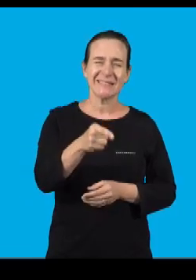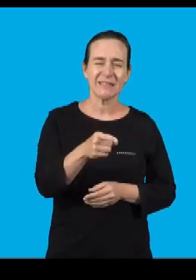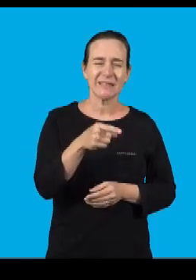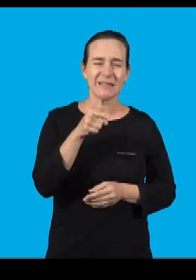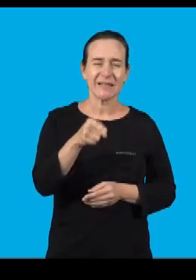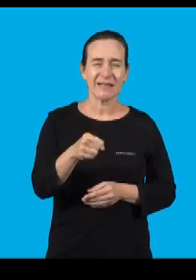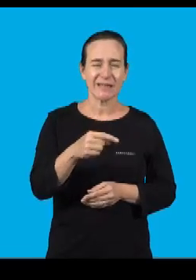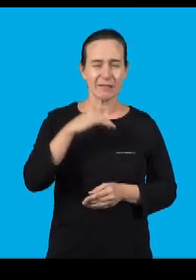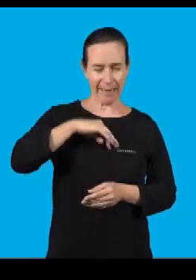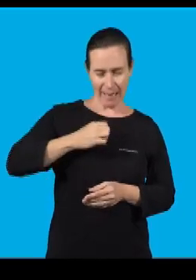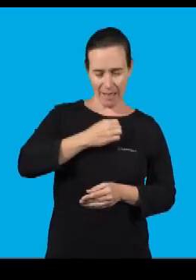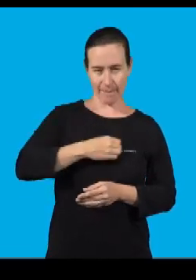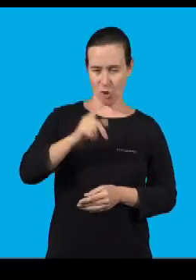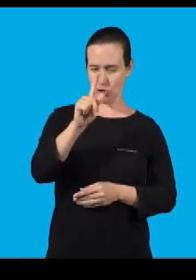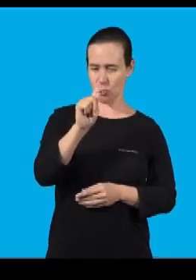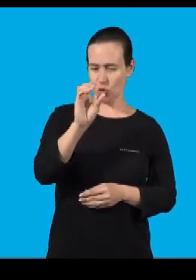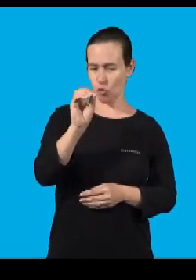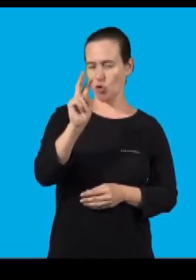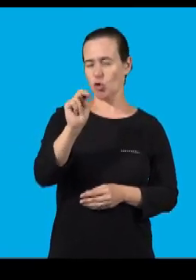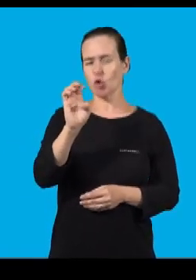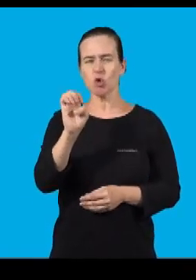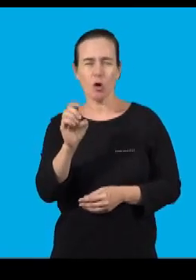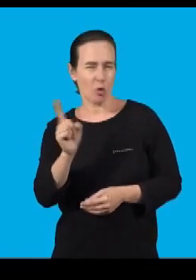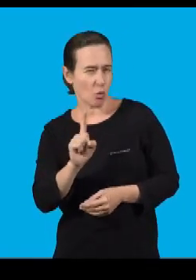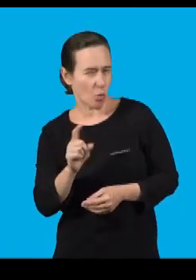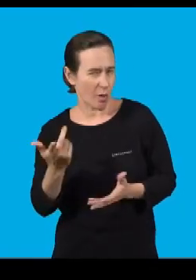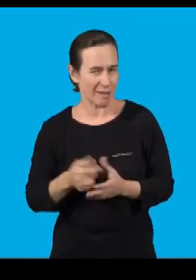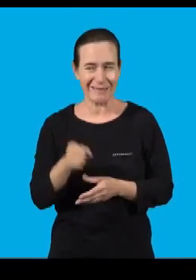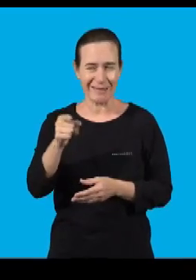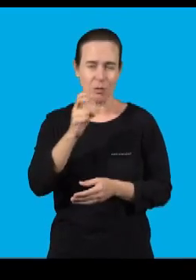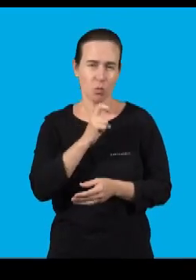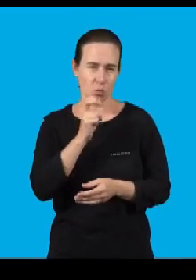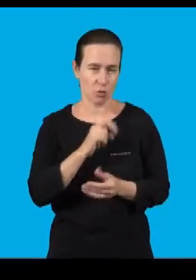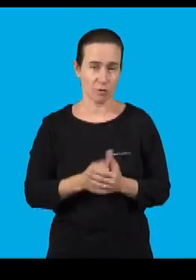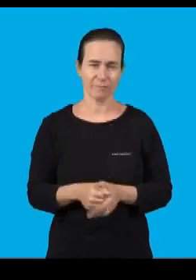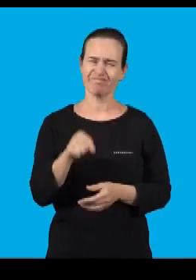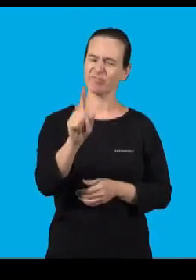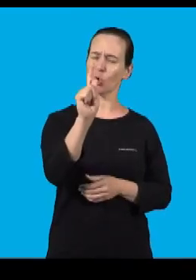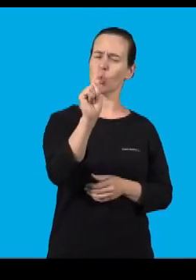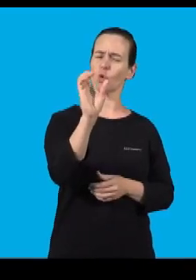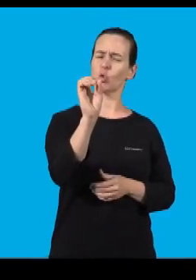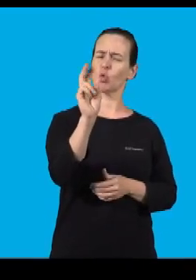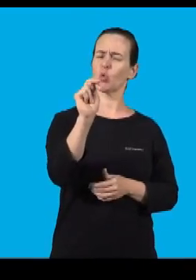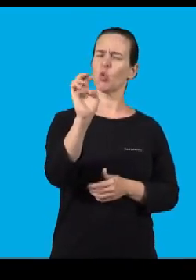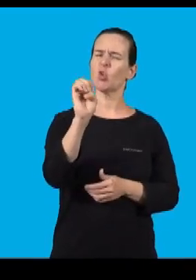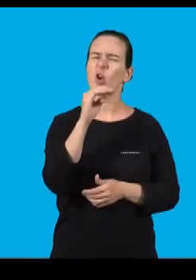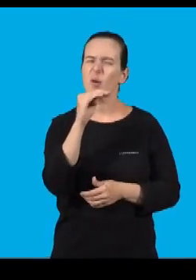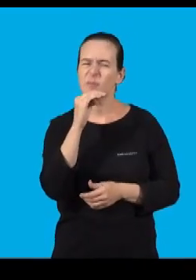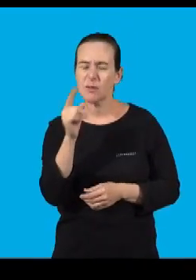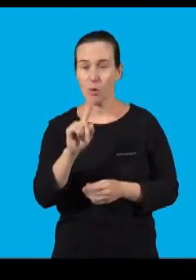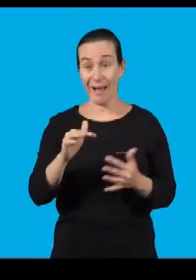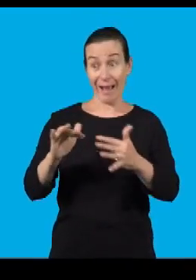tone does Msimangu use in these lines? So our tone is identified. Remember, tone is